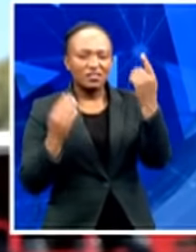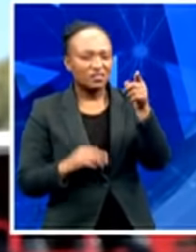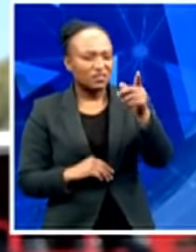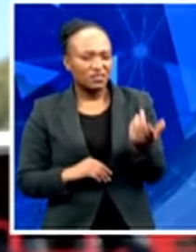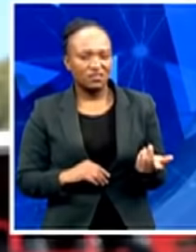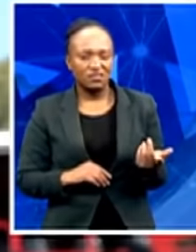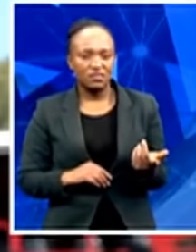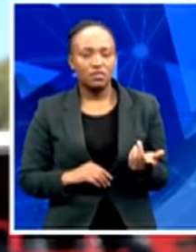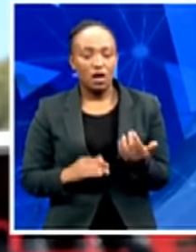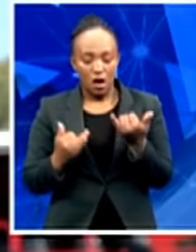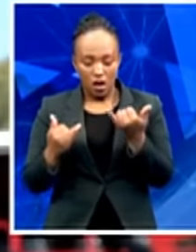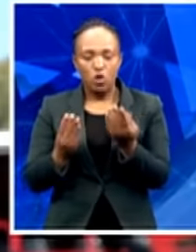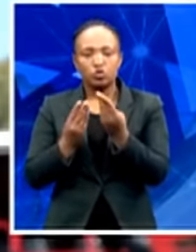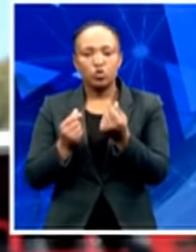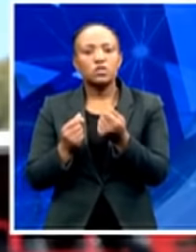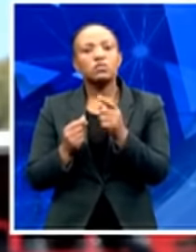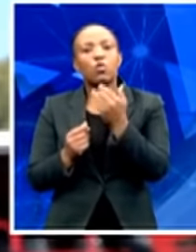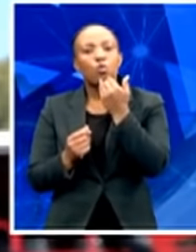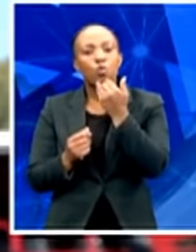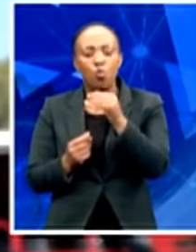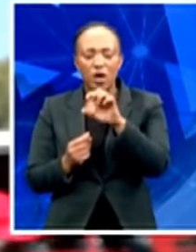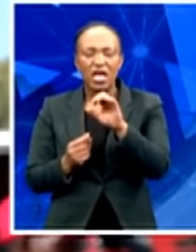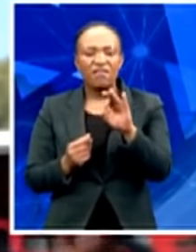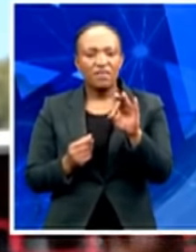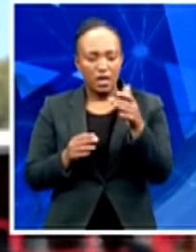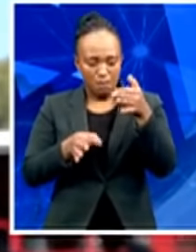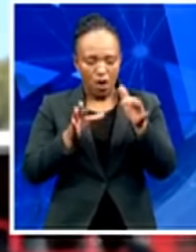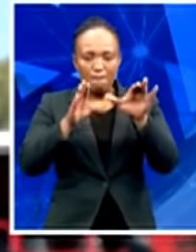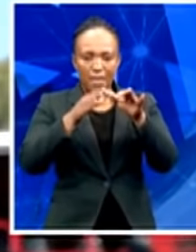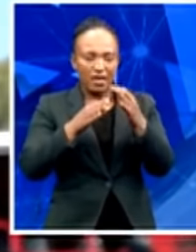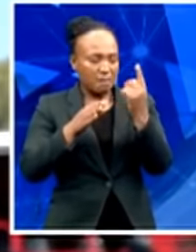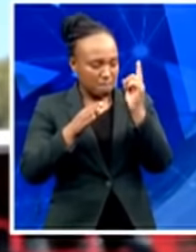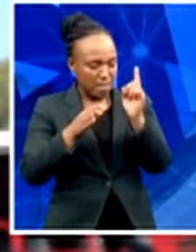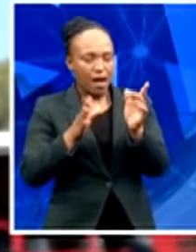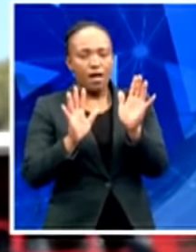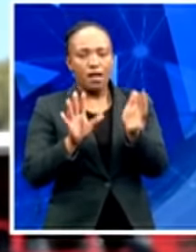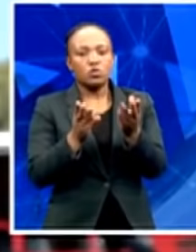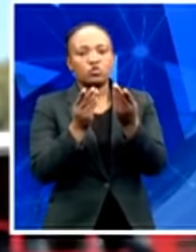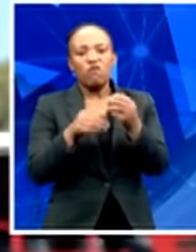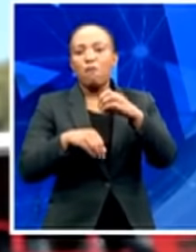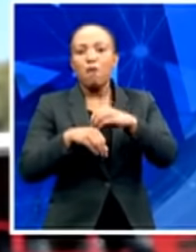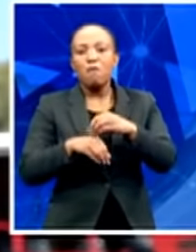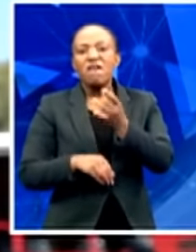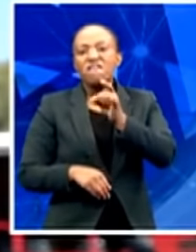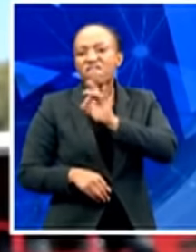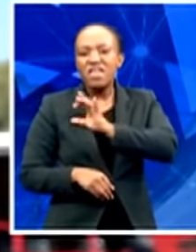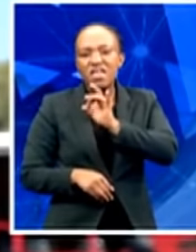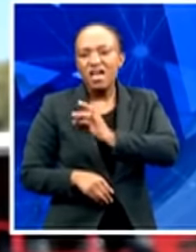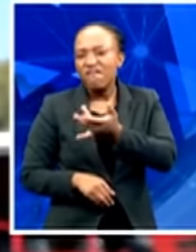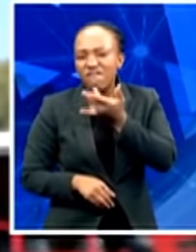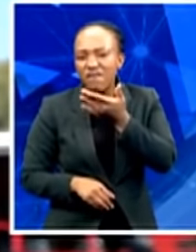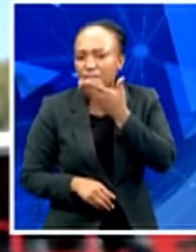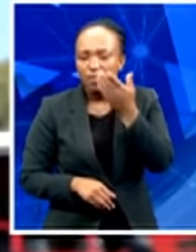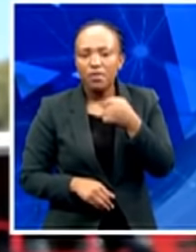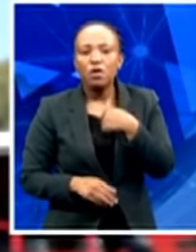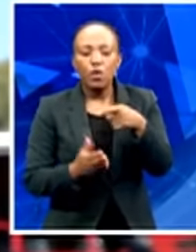we are the only party that is speaking to these matters without fear or favor. And we are saying we demand our land, we demand participation in the